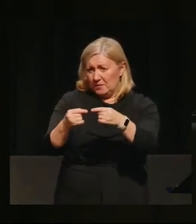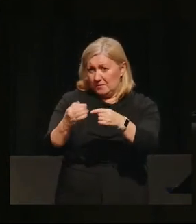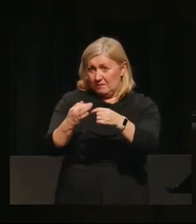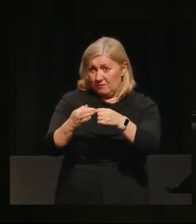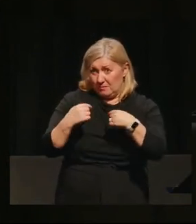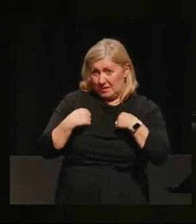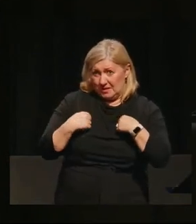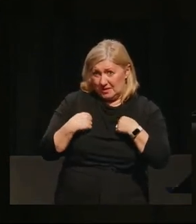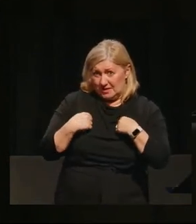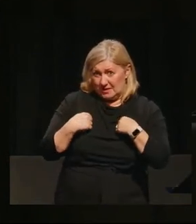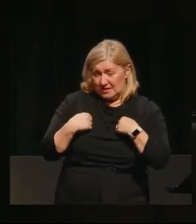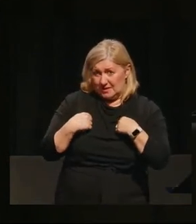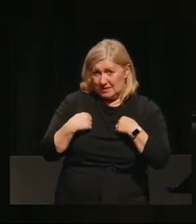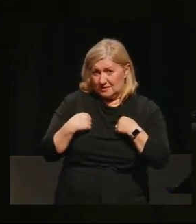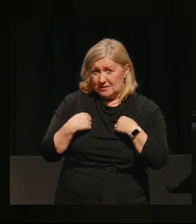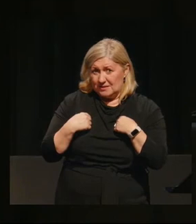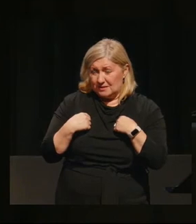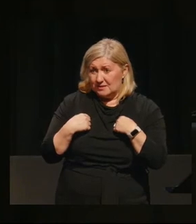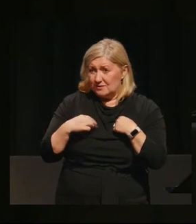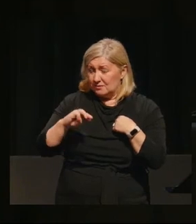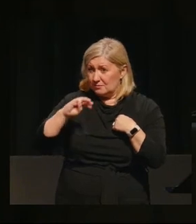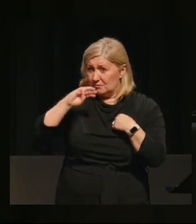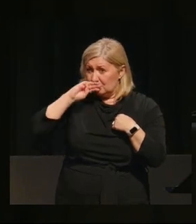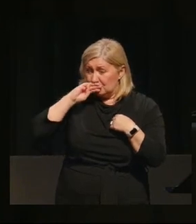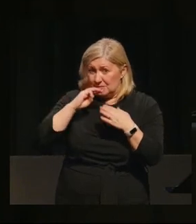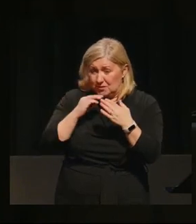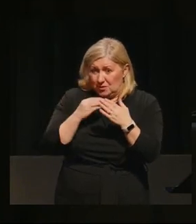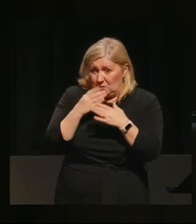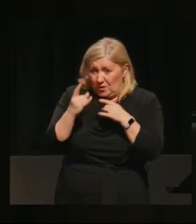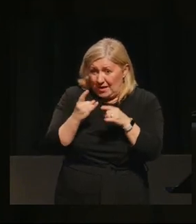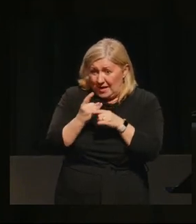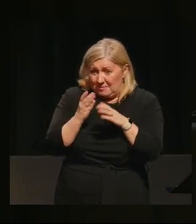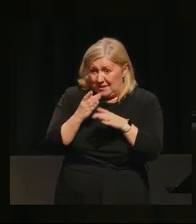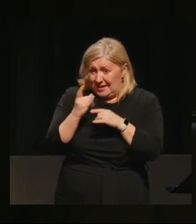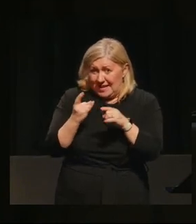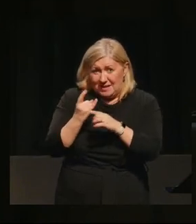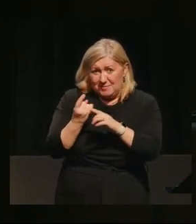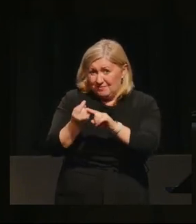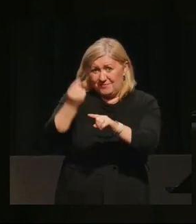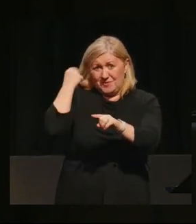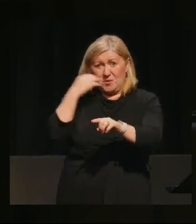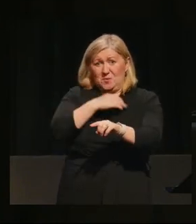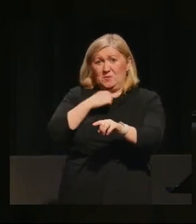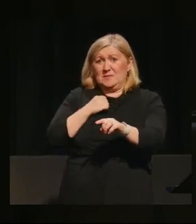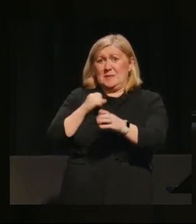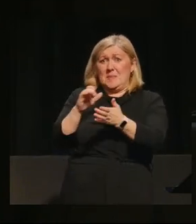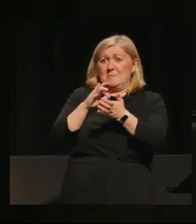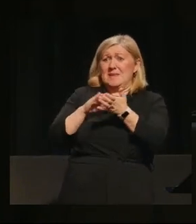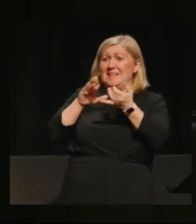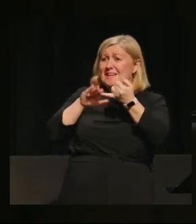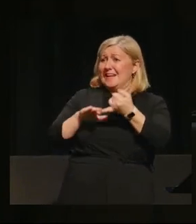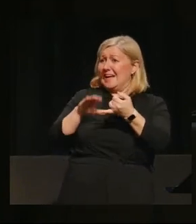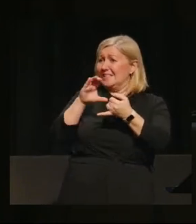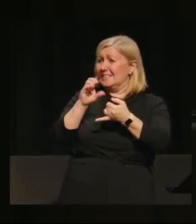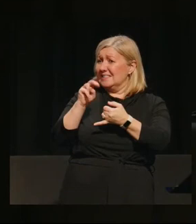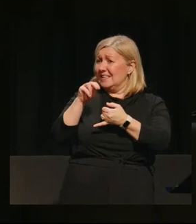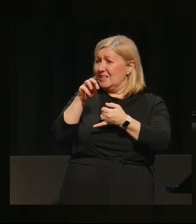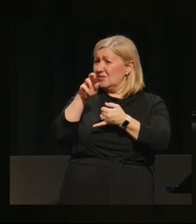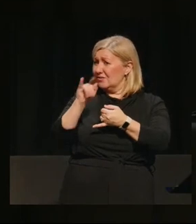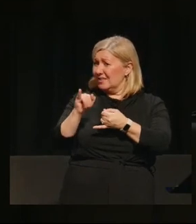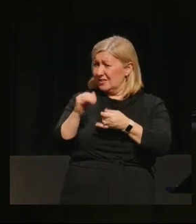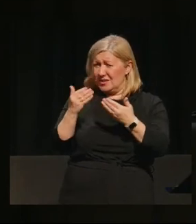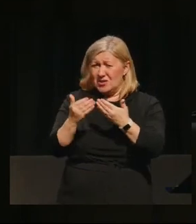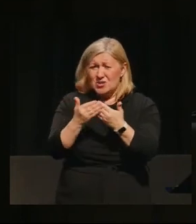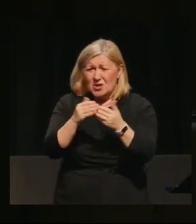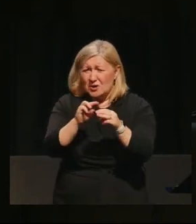experienced took place in the middle of the last century, far too distant for young people today to understand